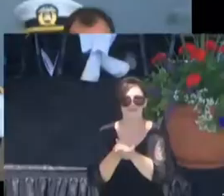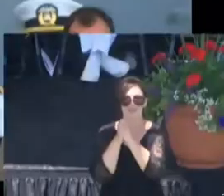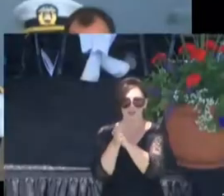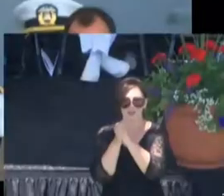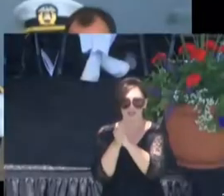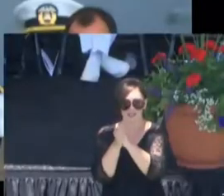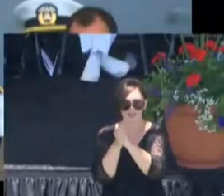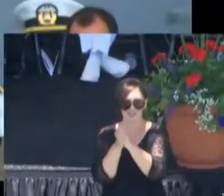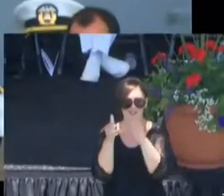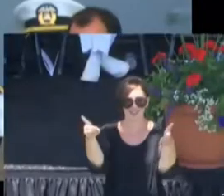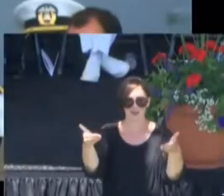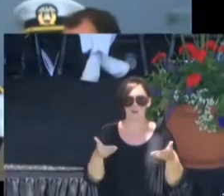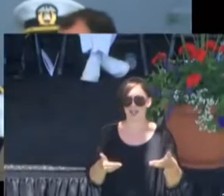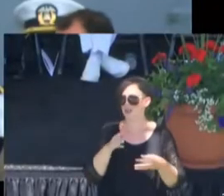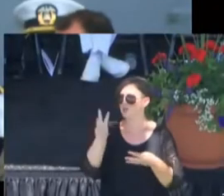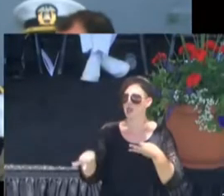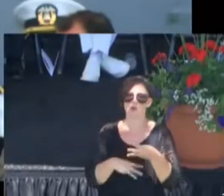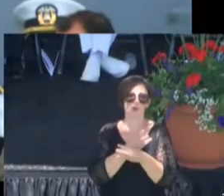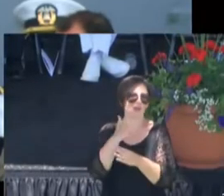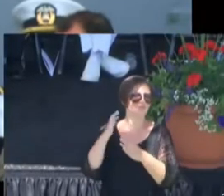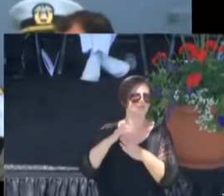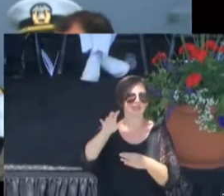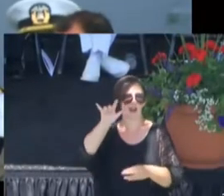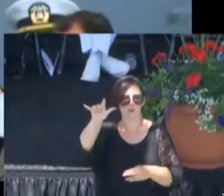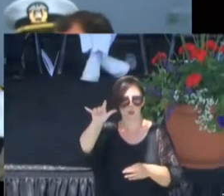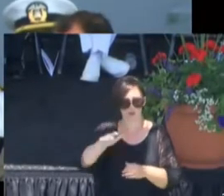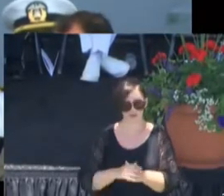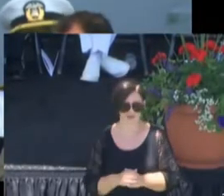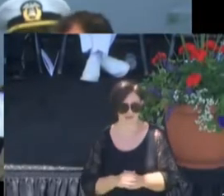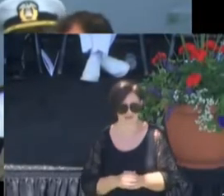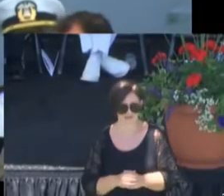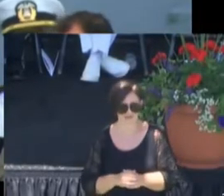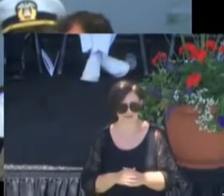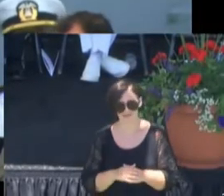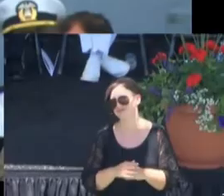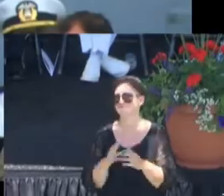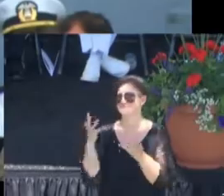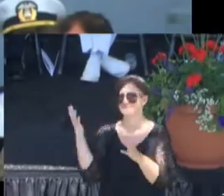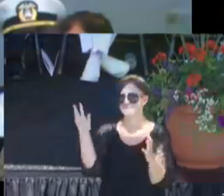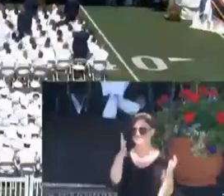Congratulations, and welcome to the world's finest Air Force.